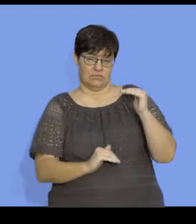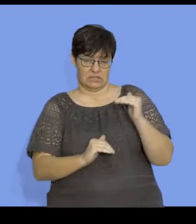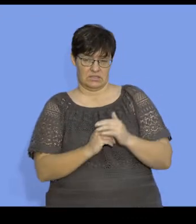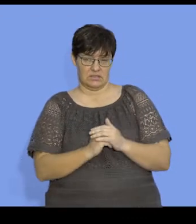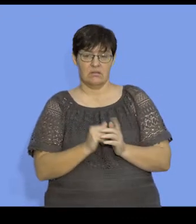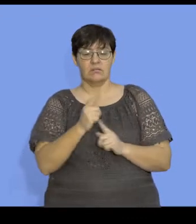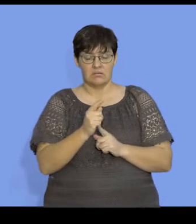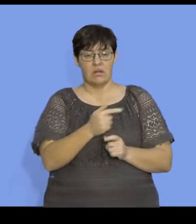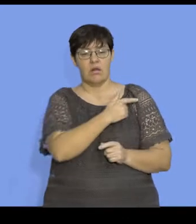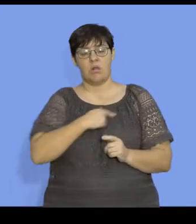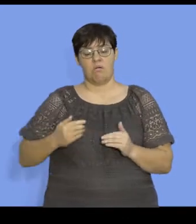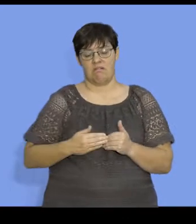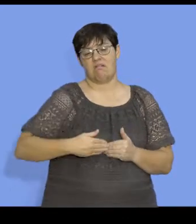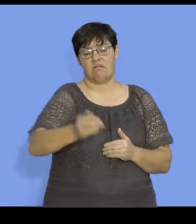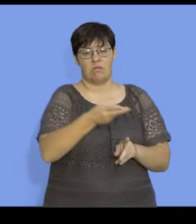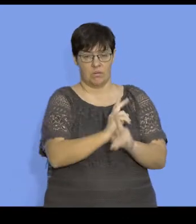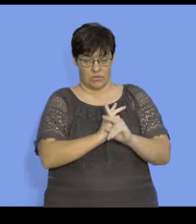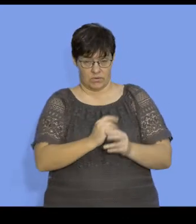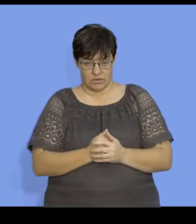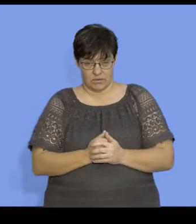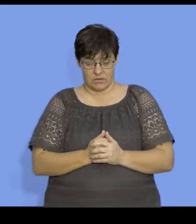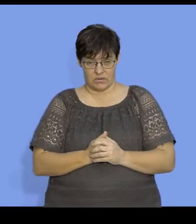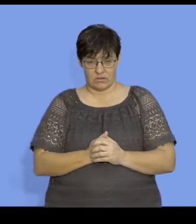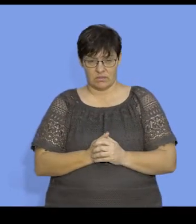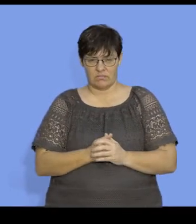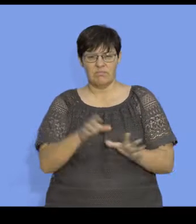loans. Now, let me explain this one because it's